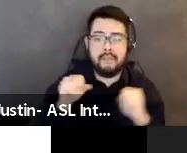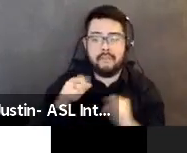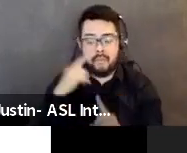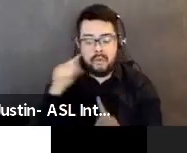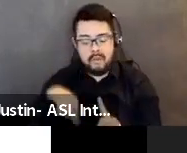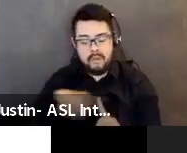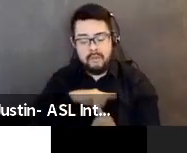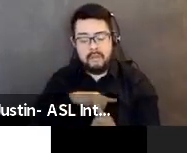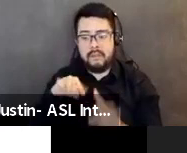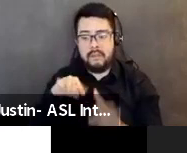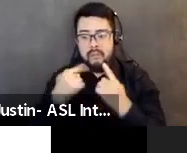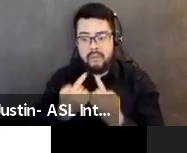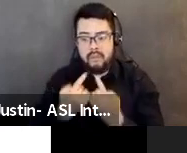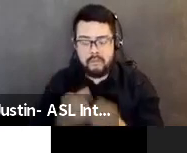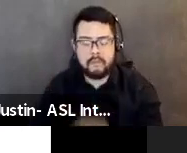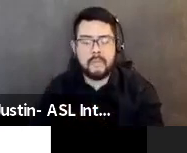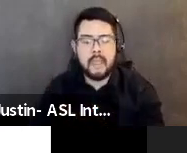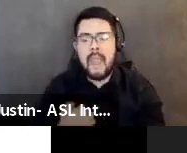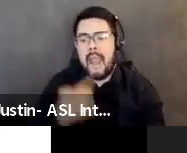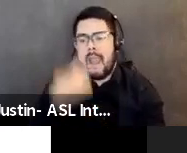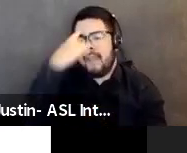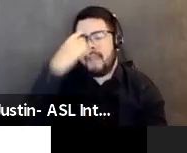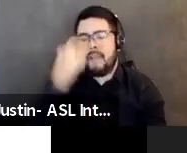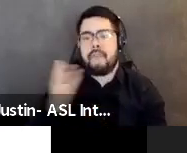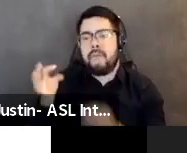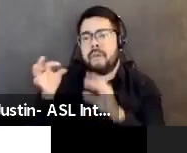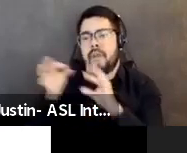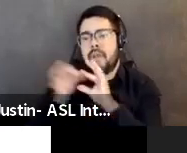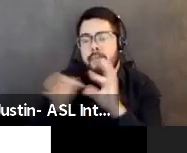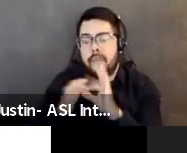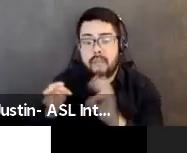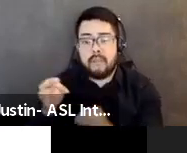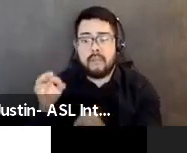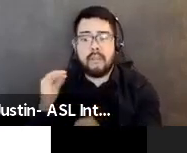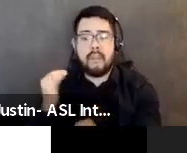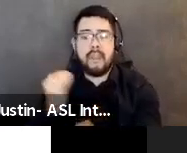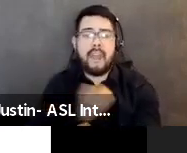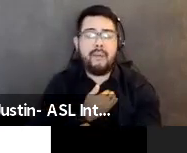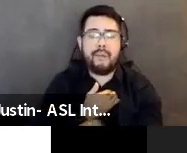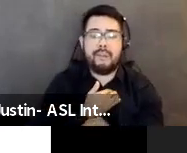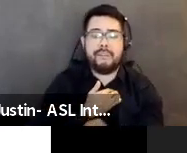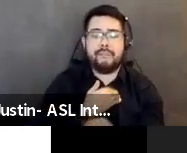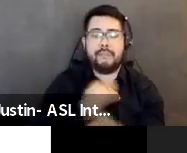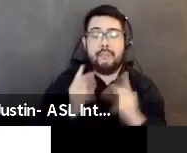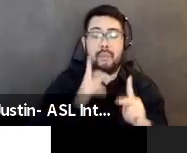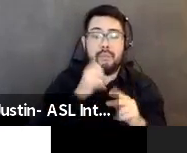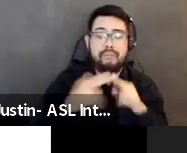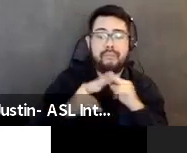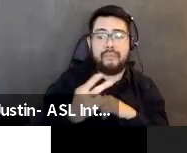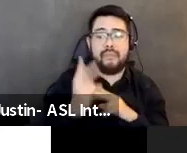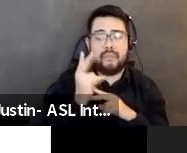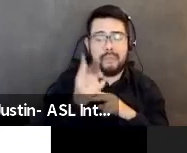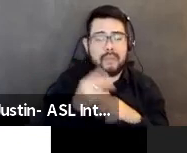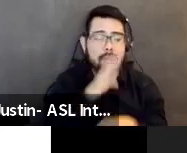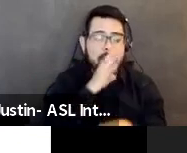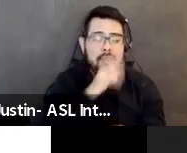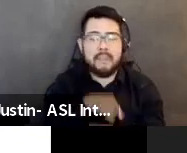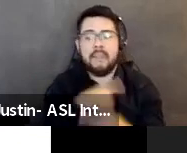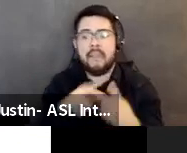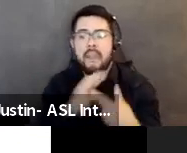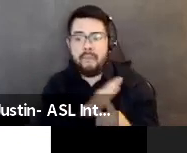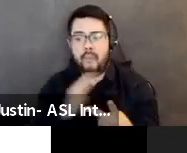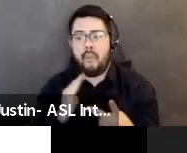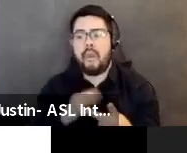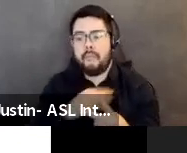few times in comments from speakers from our elected officials and from our board members um community by community